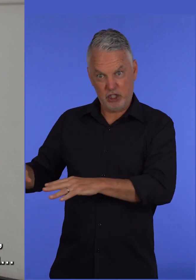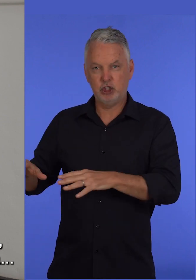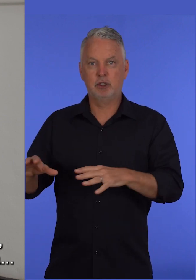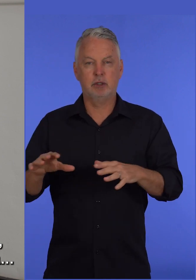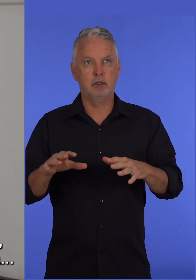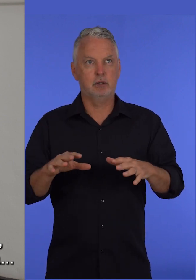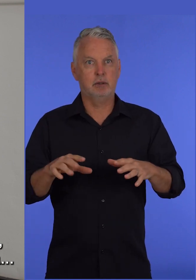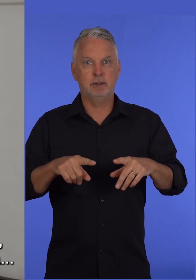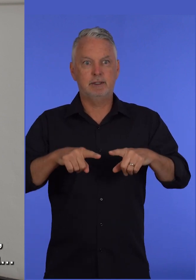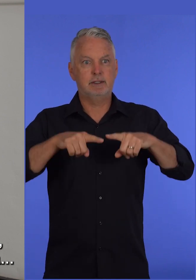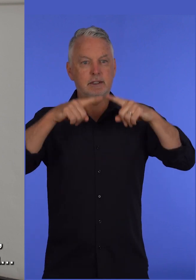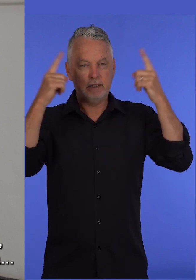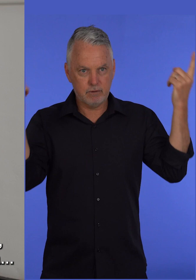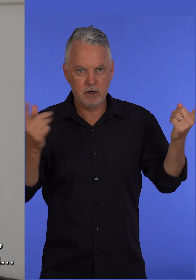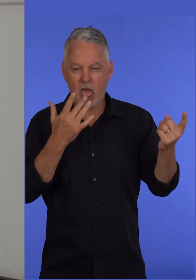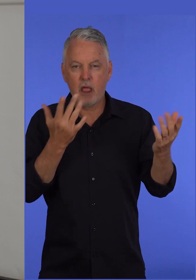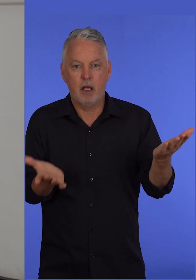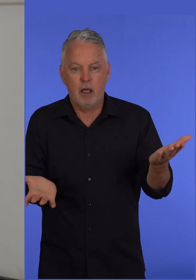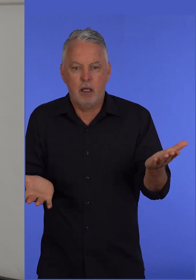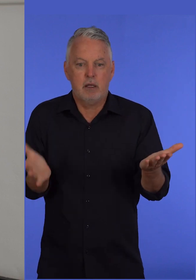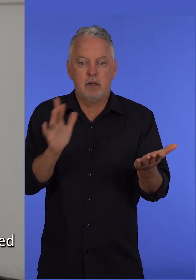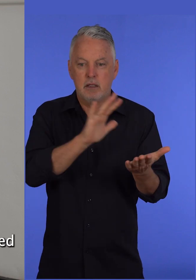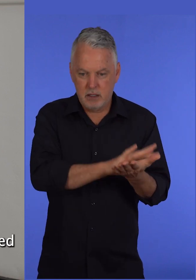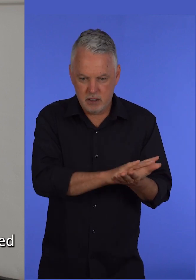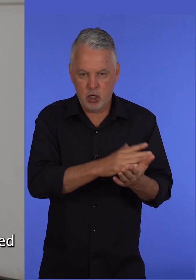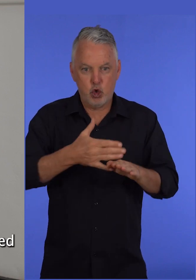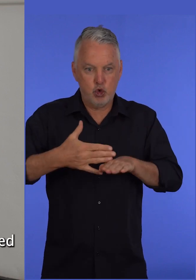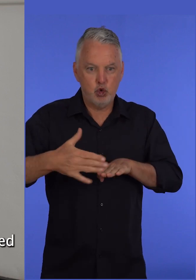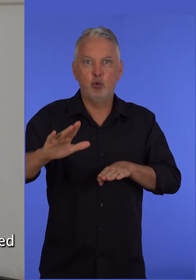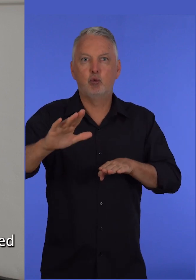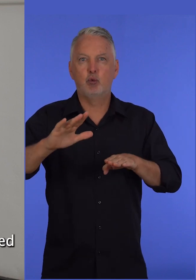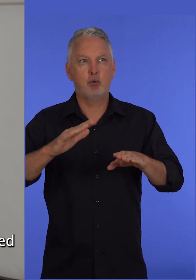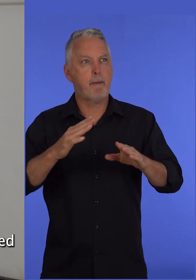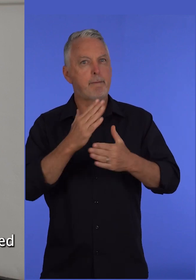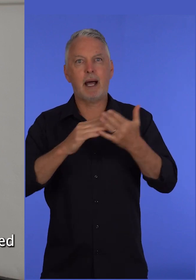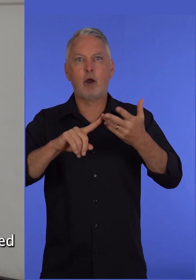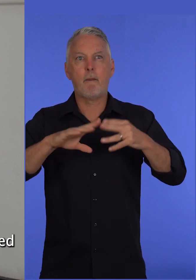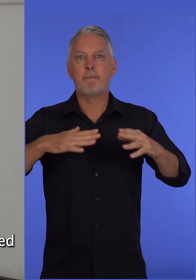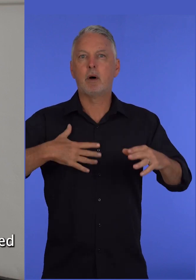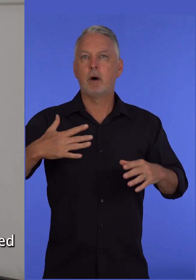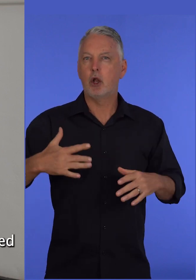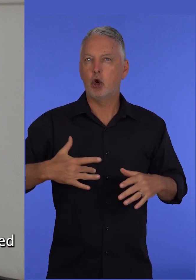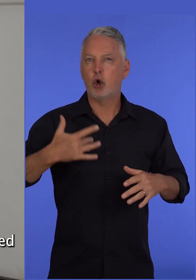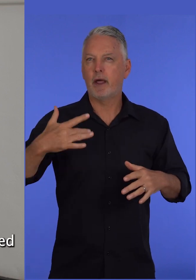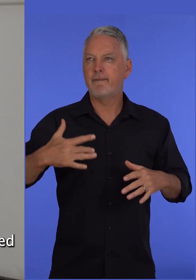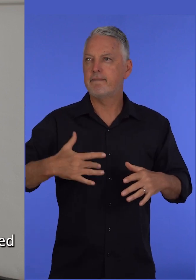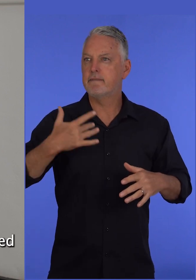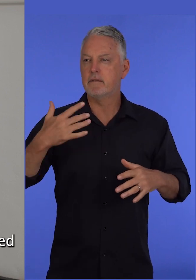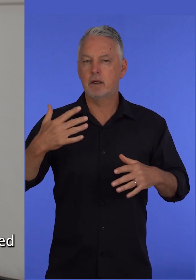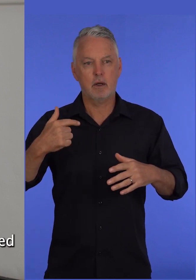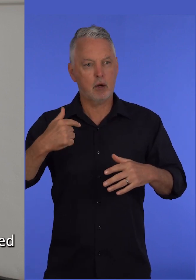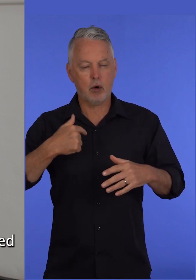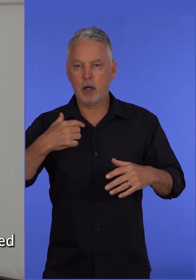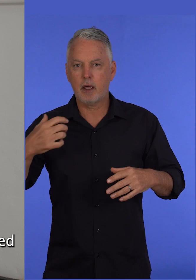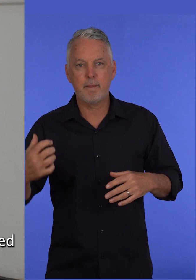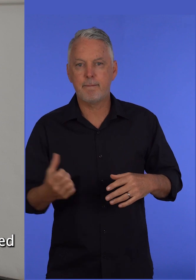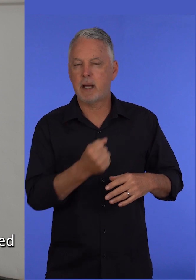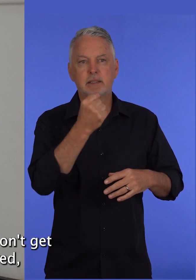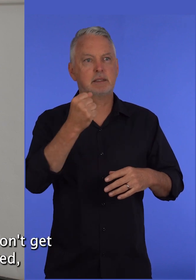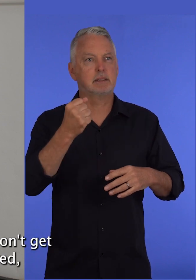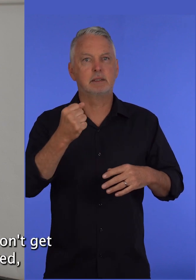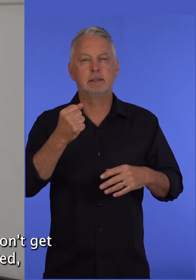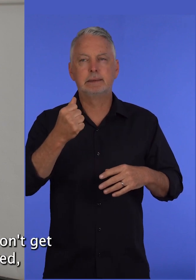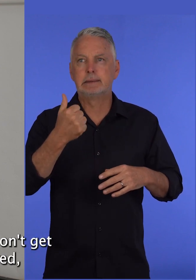I think there was a more of something that was ingrained in me to think